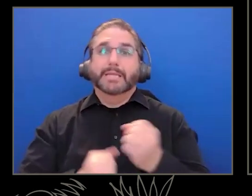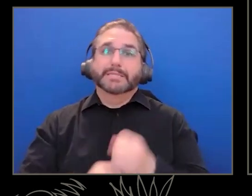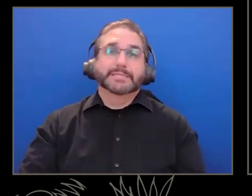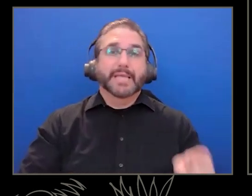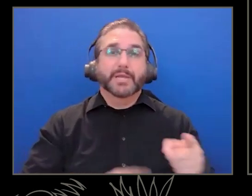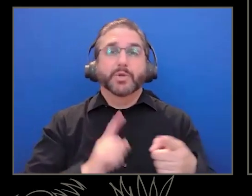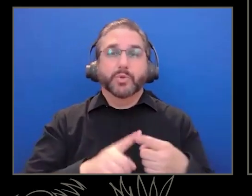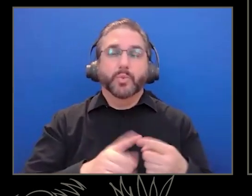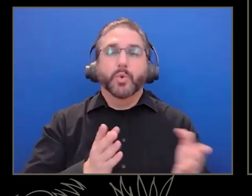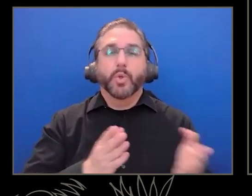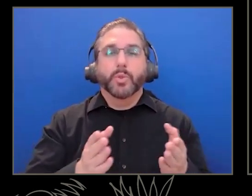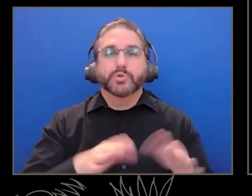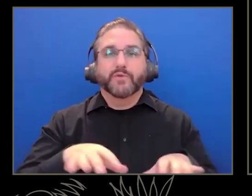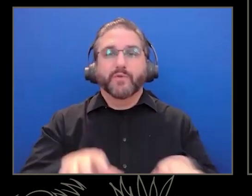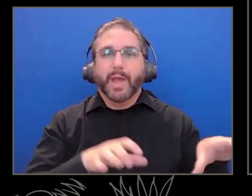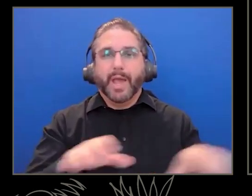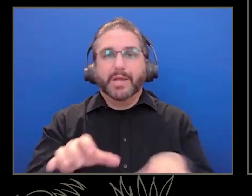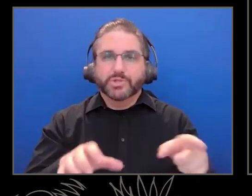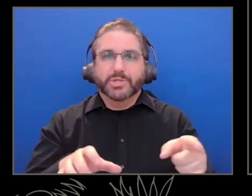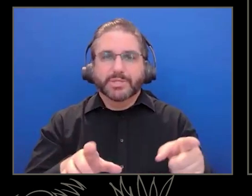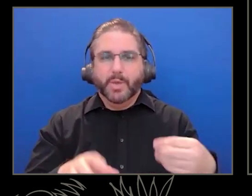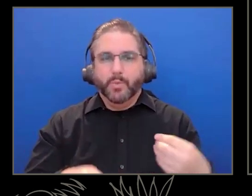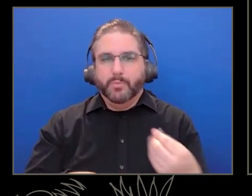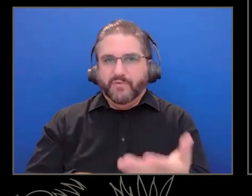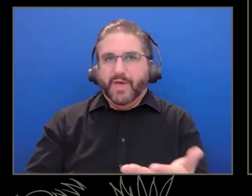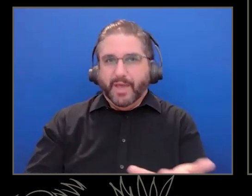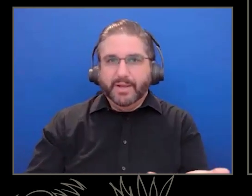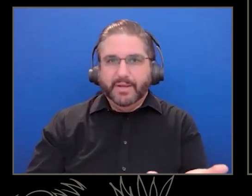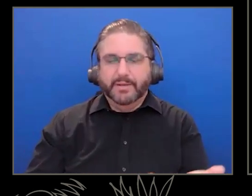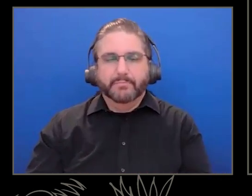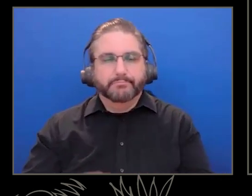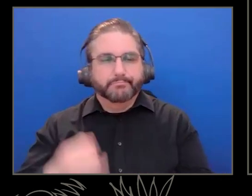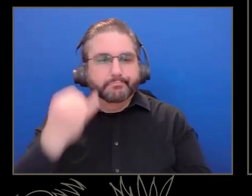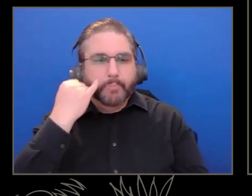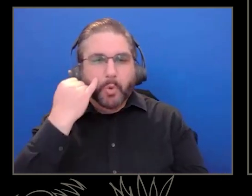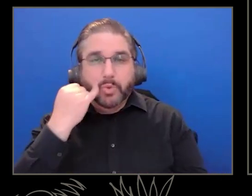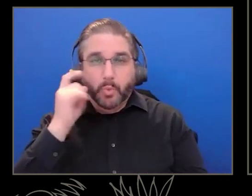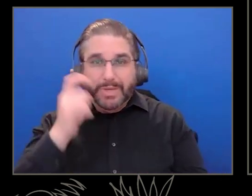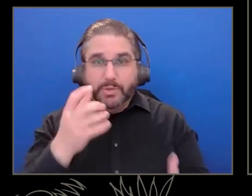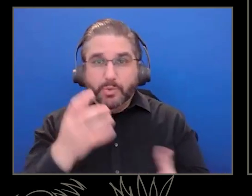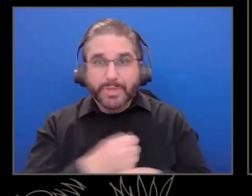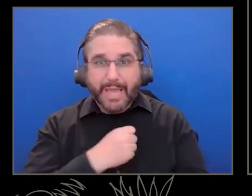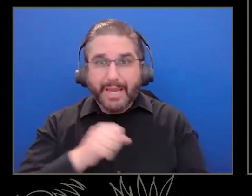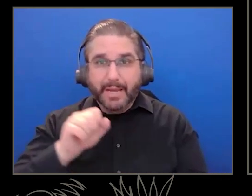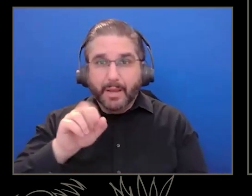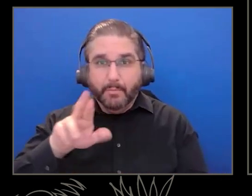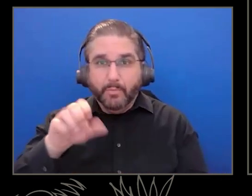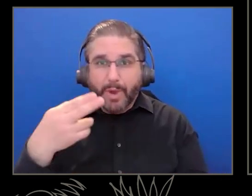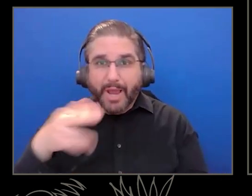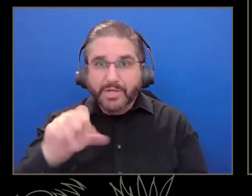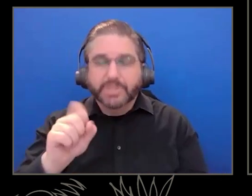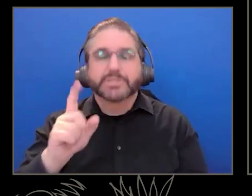server actions that it got provided. So if it needs to get branches, it will send over the